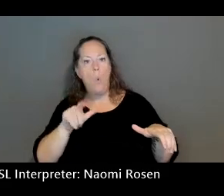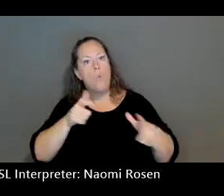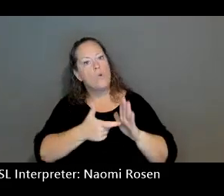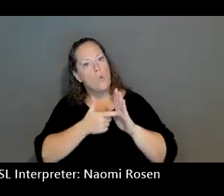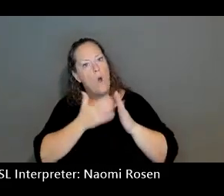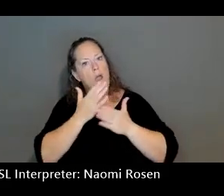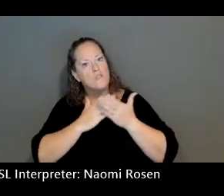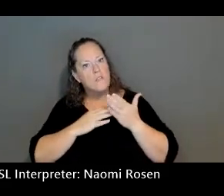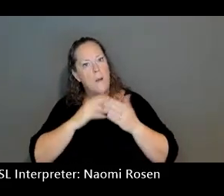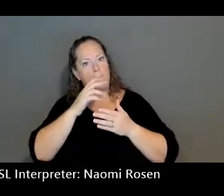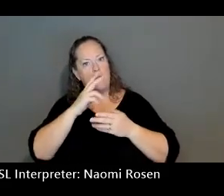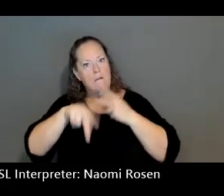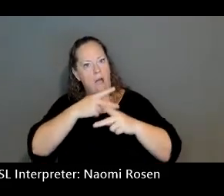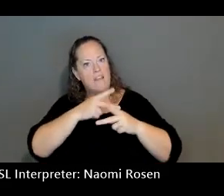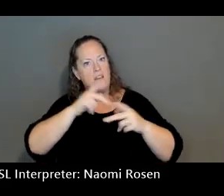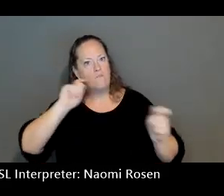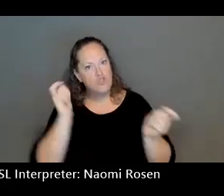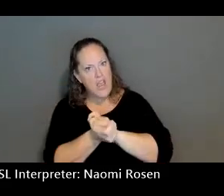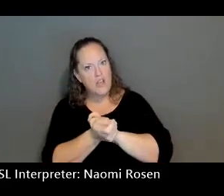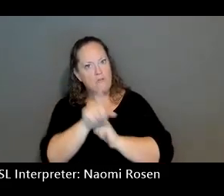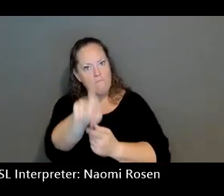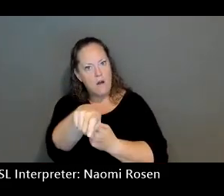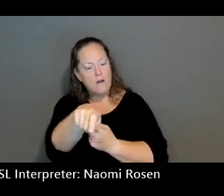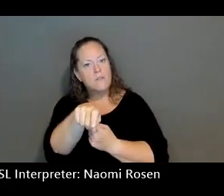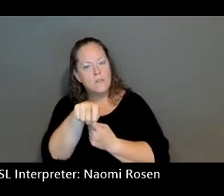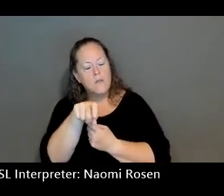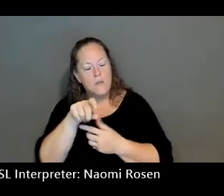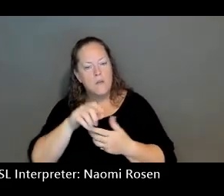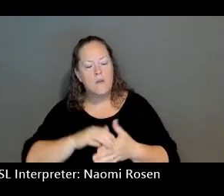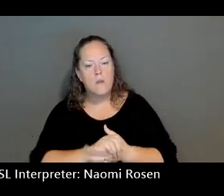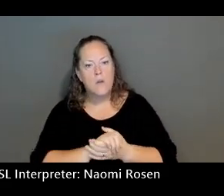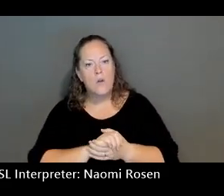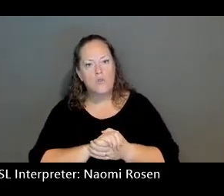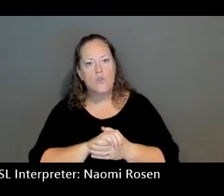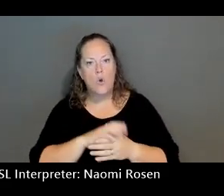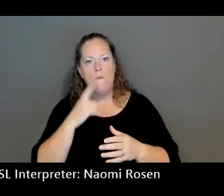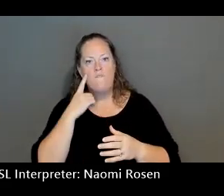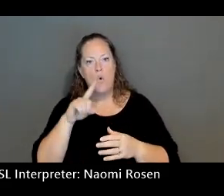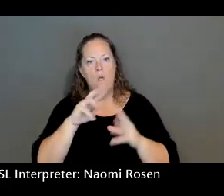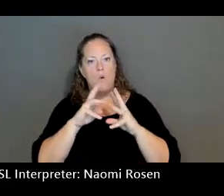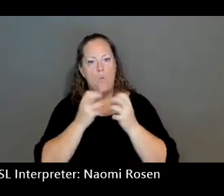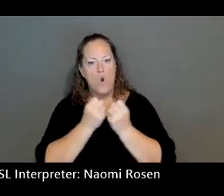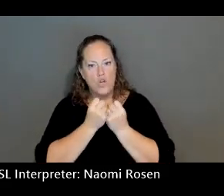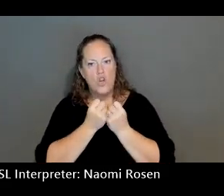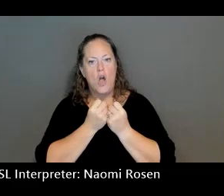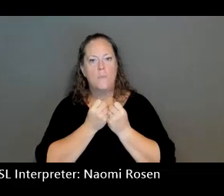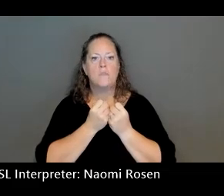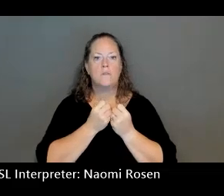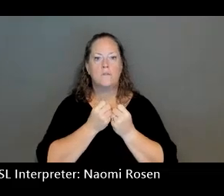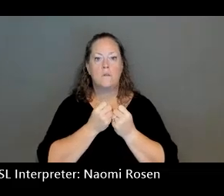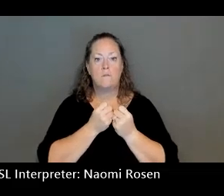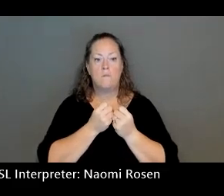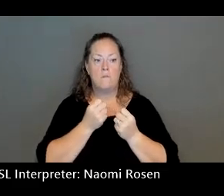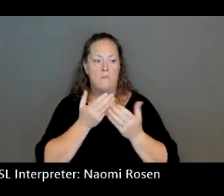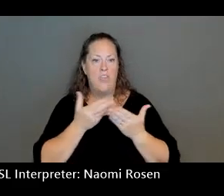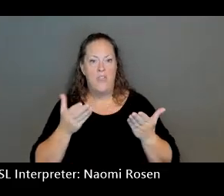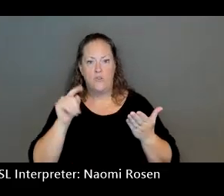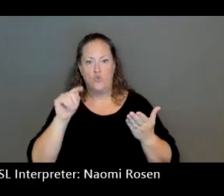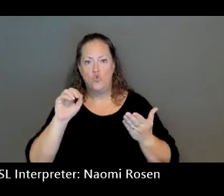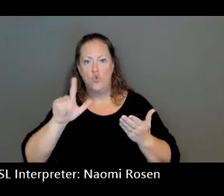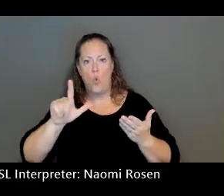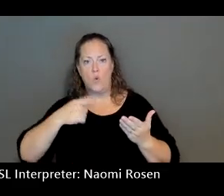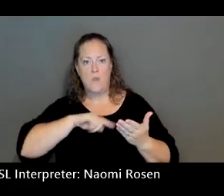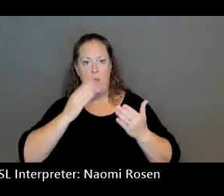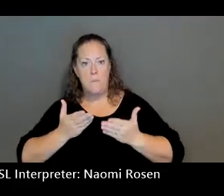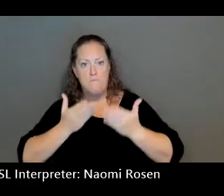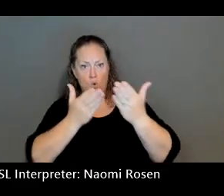of change. So we in our workshops and in our tools, we always conclude